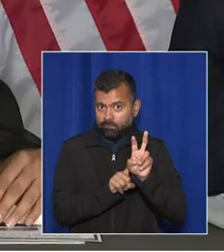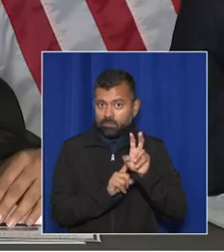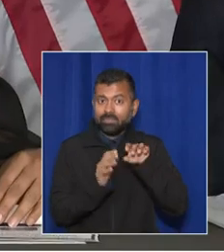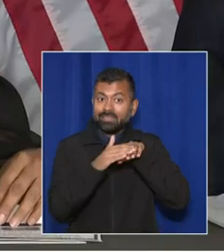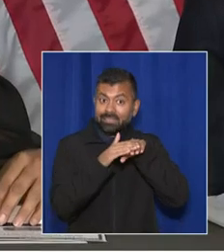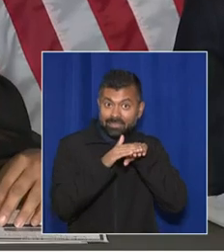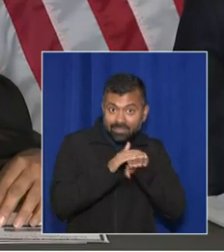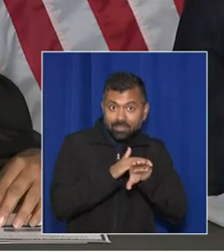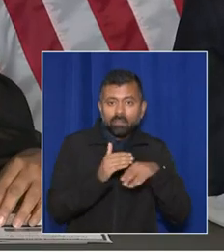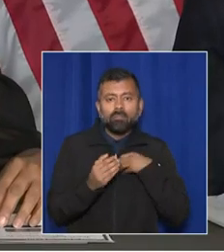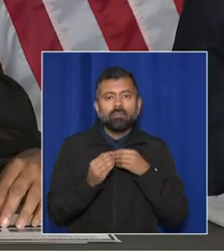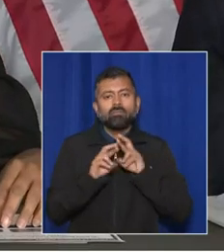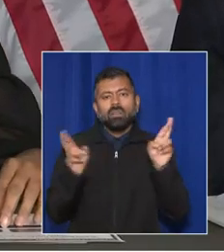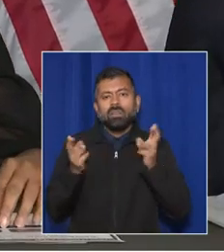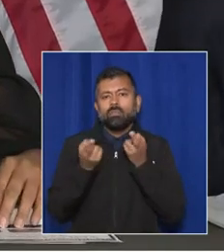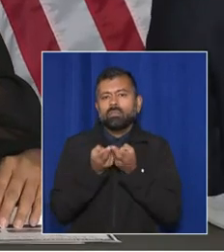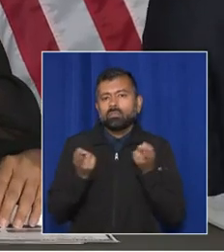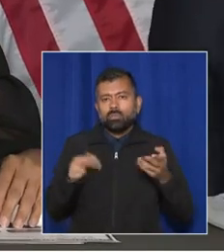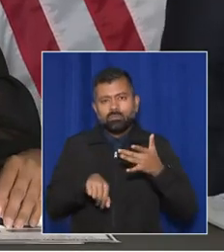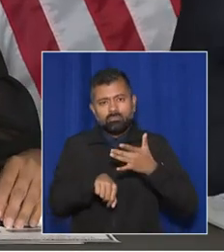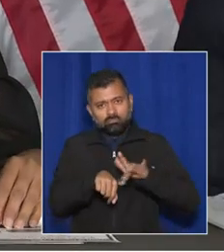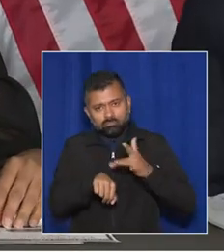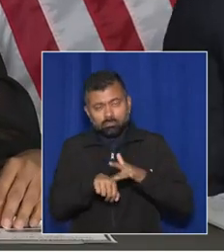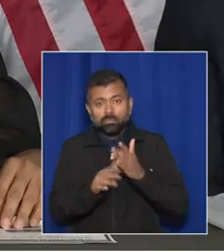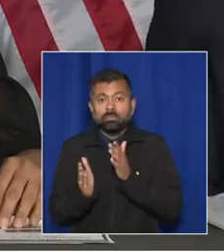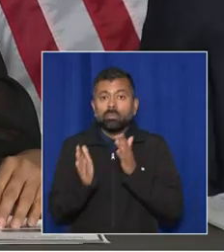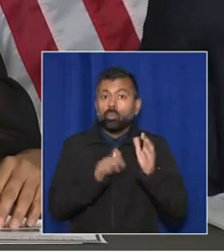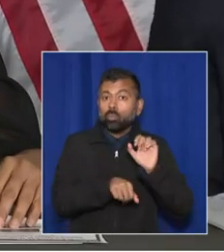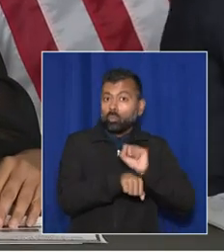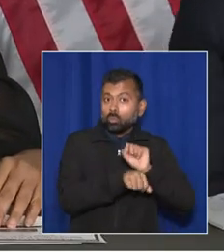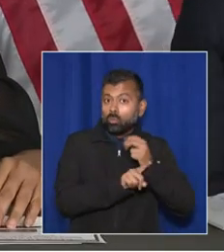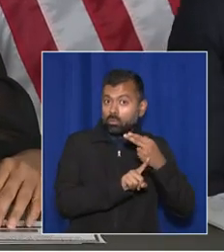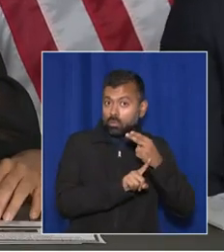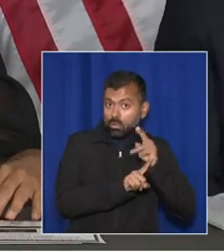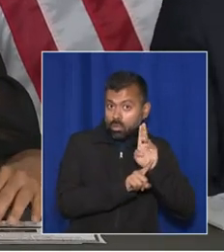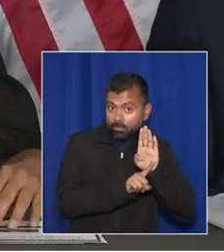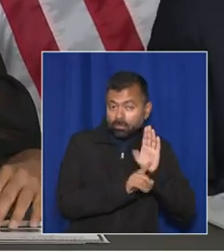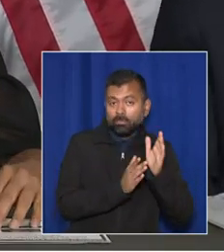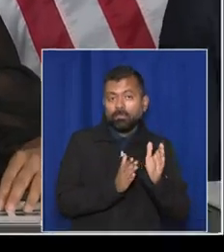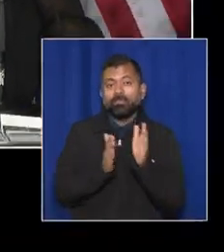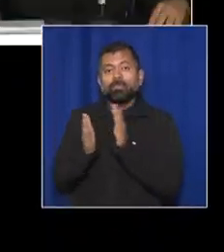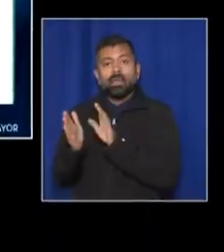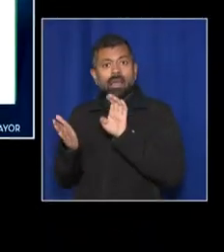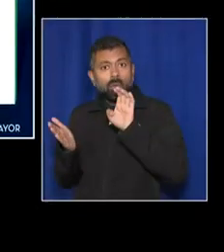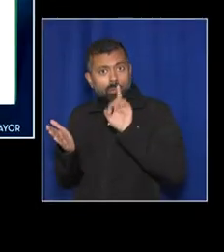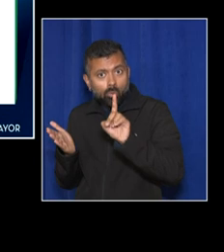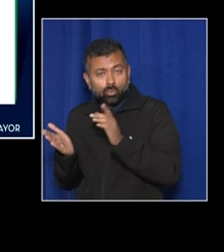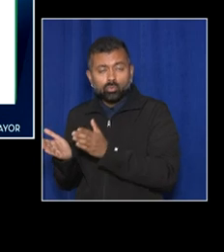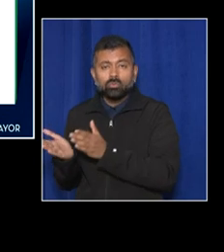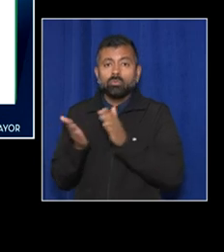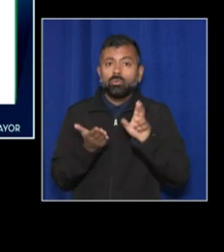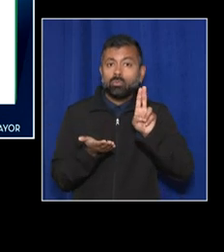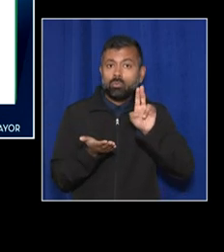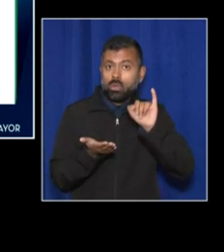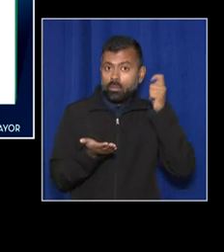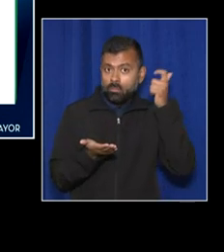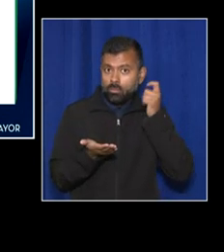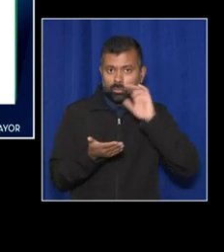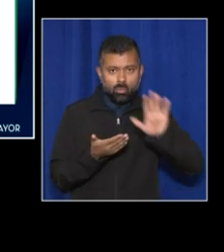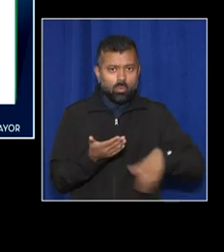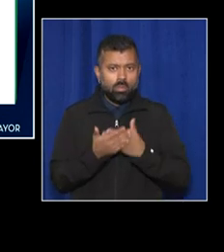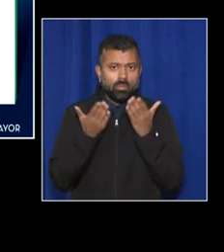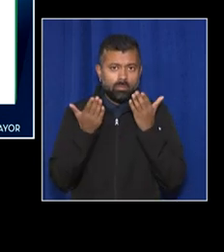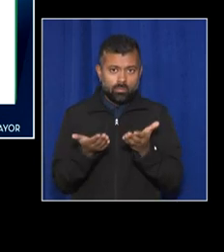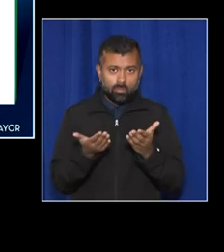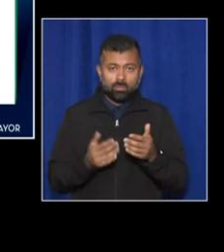and all of the information about education and unemployment insurance. And I also want to add my